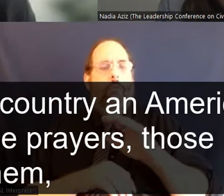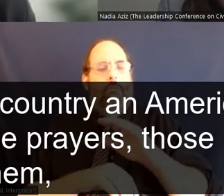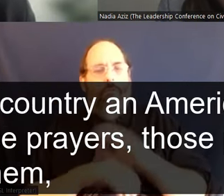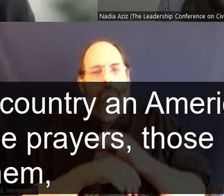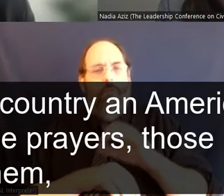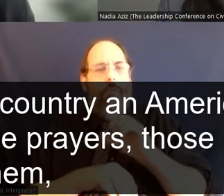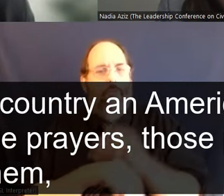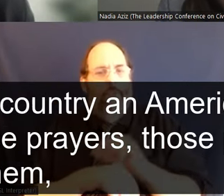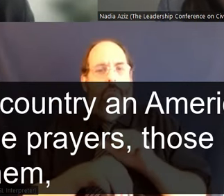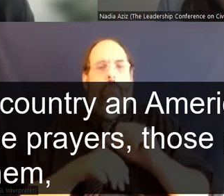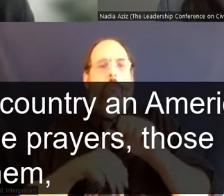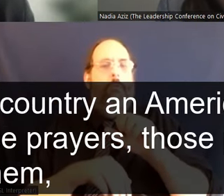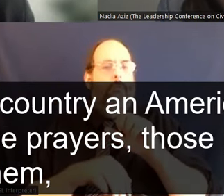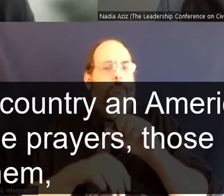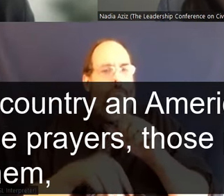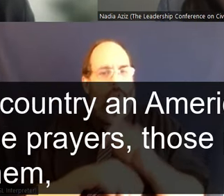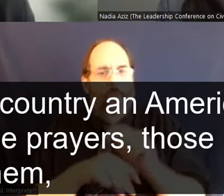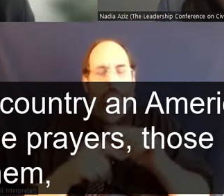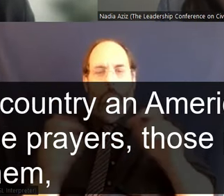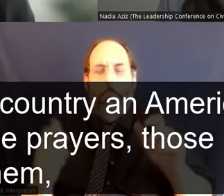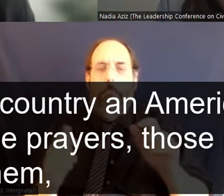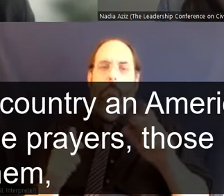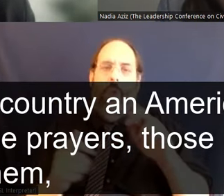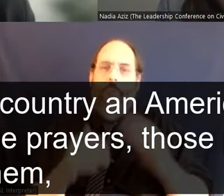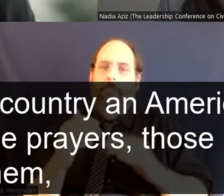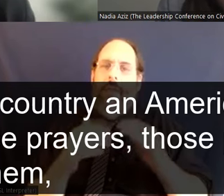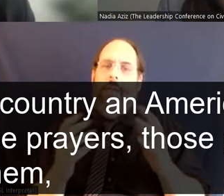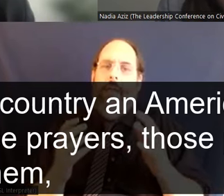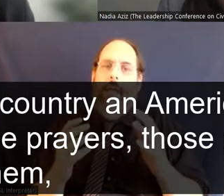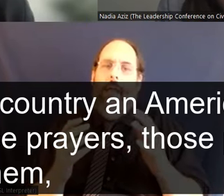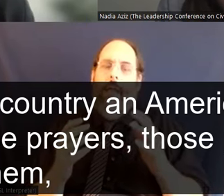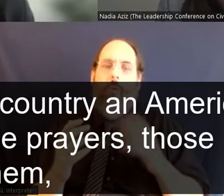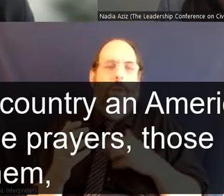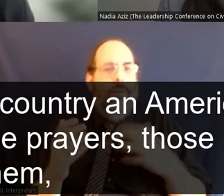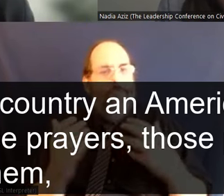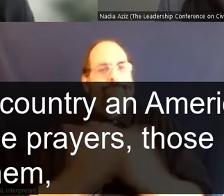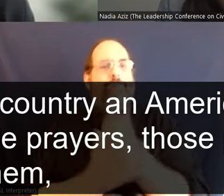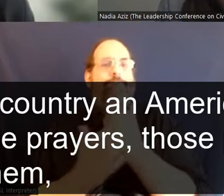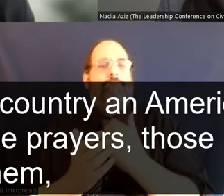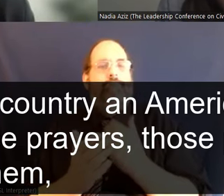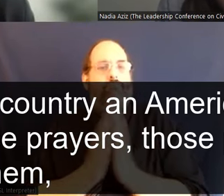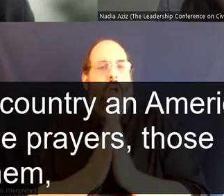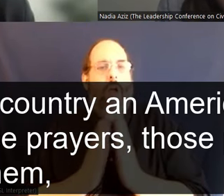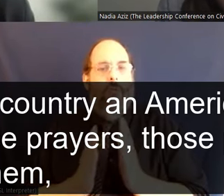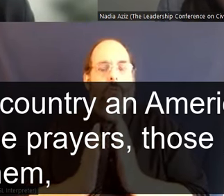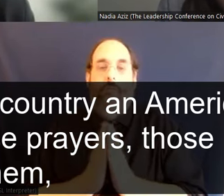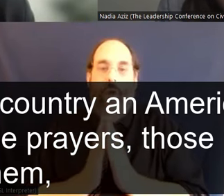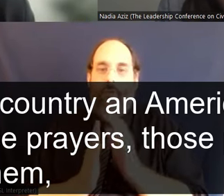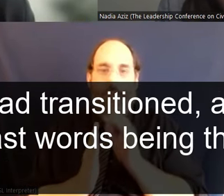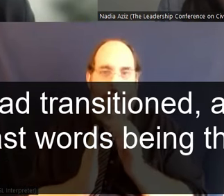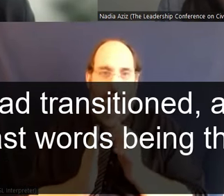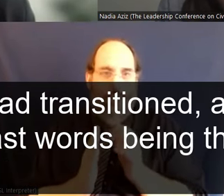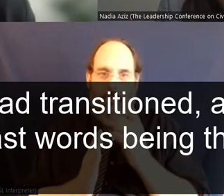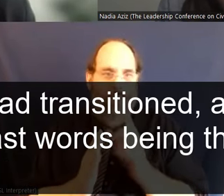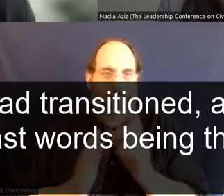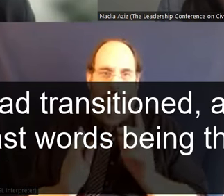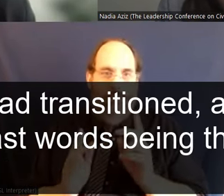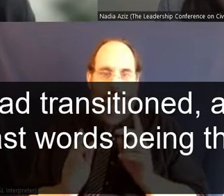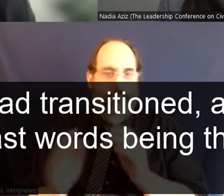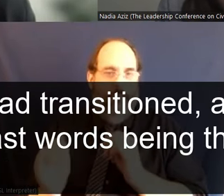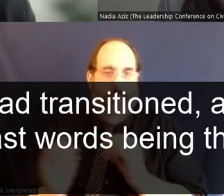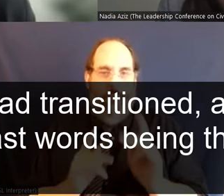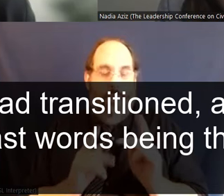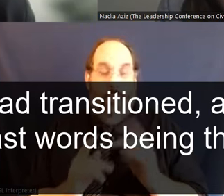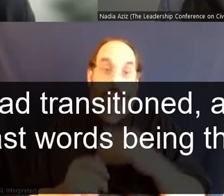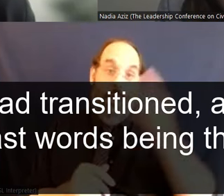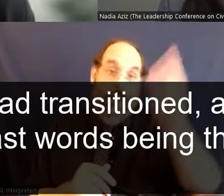country and American. We need to harness those prayers. Those prayers were not for any of them. My